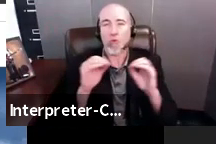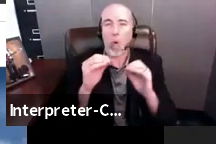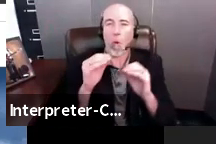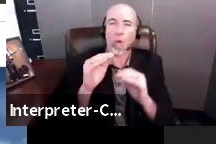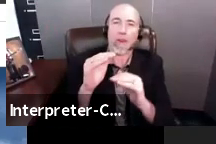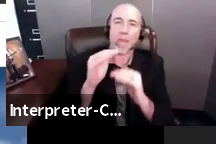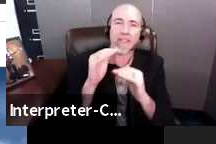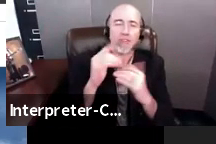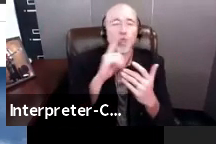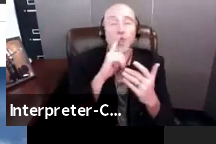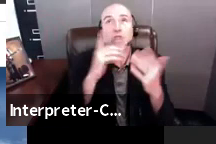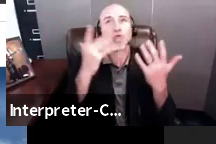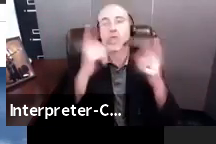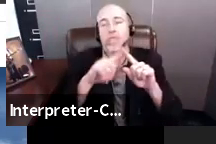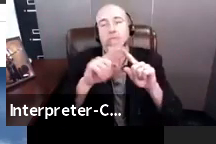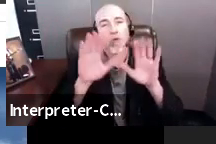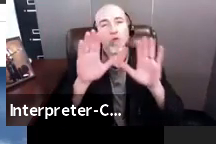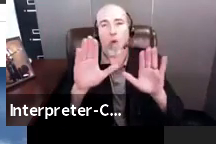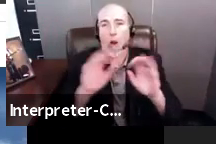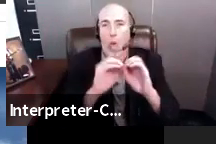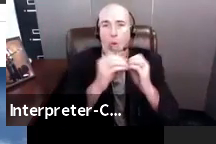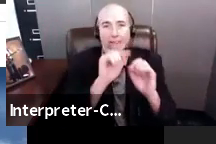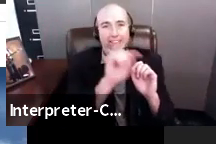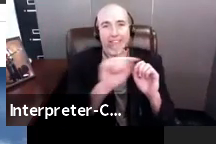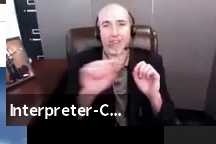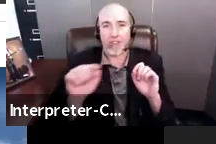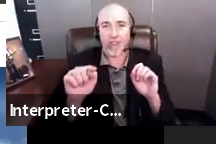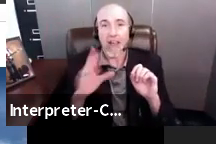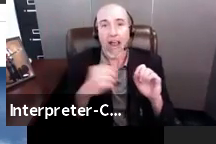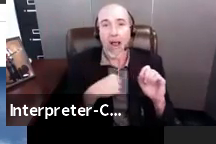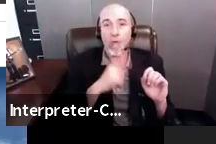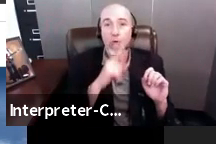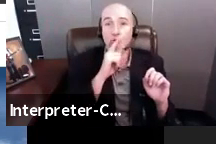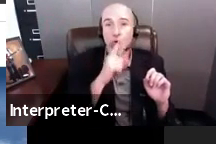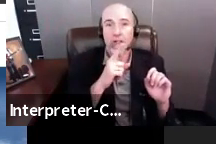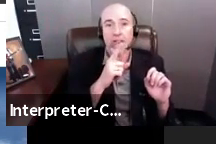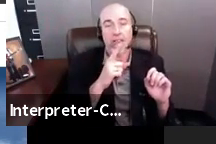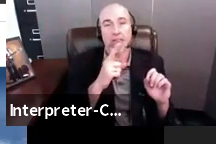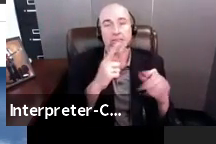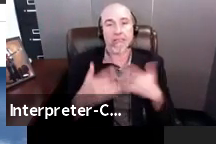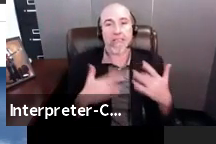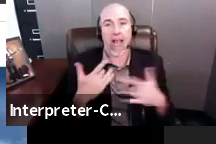some great organizations, and we're really excited.